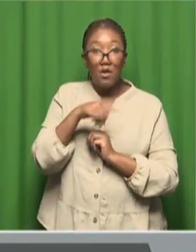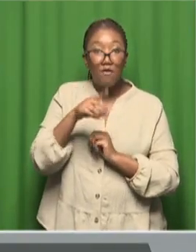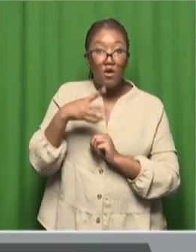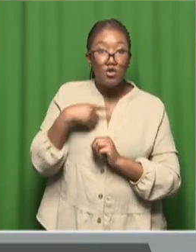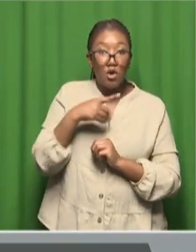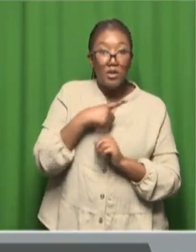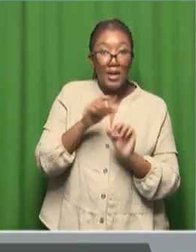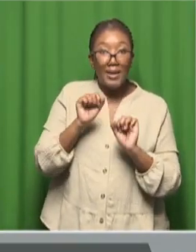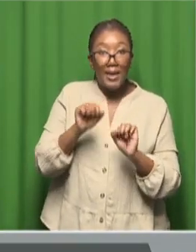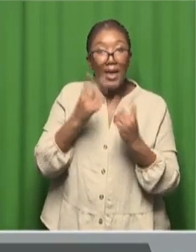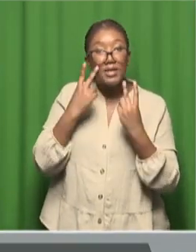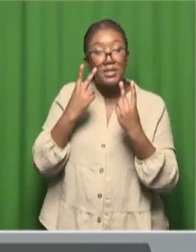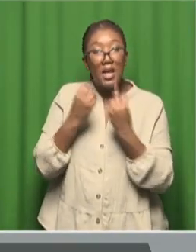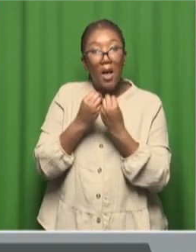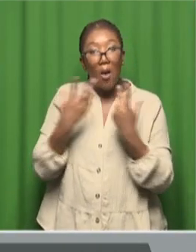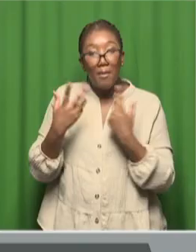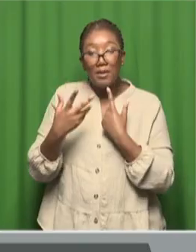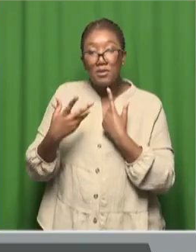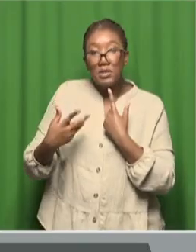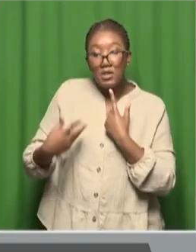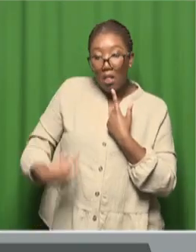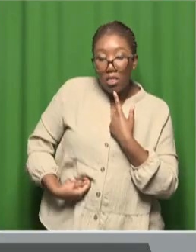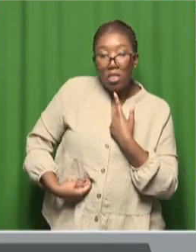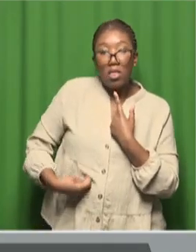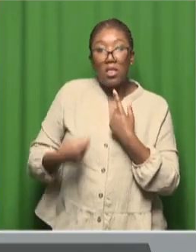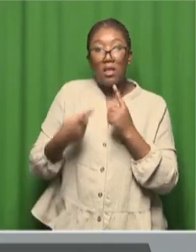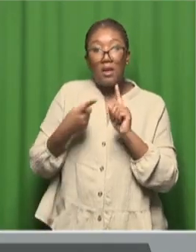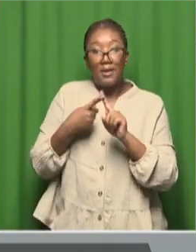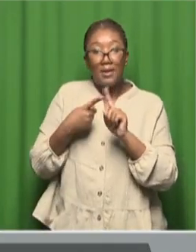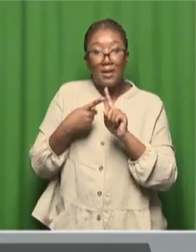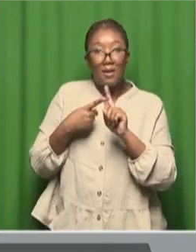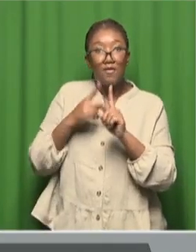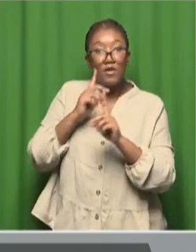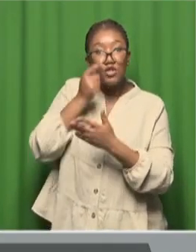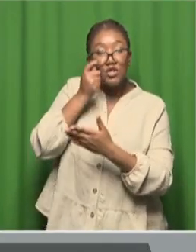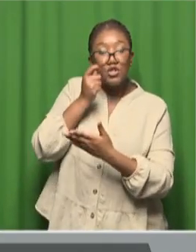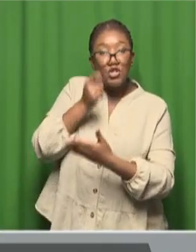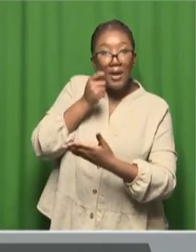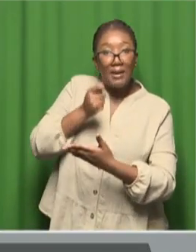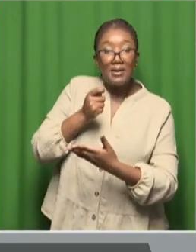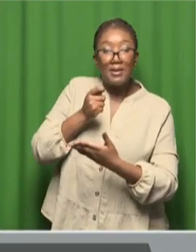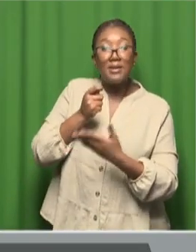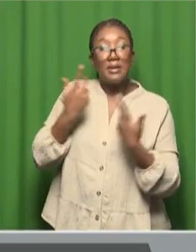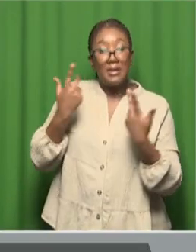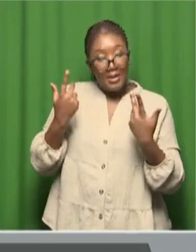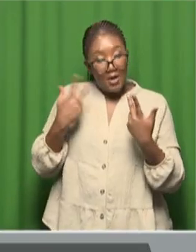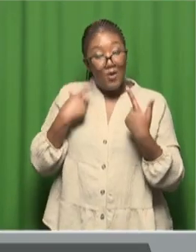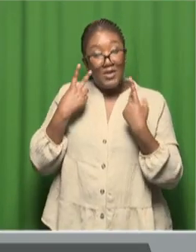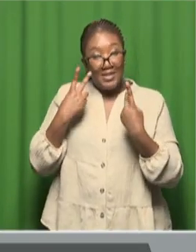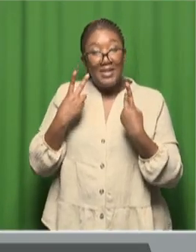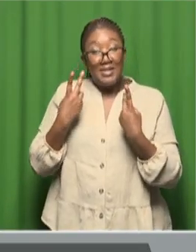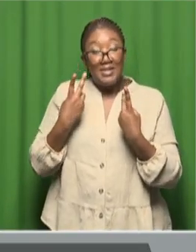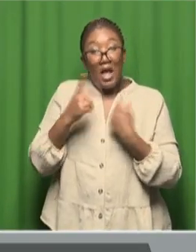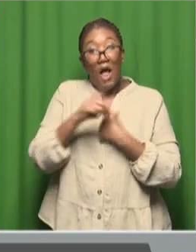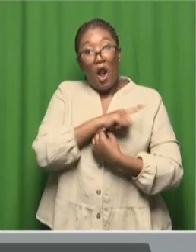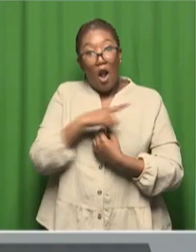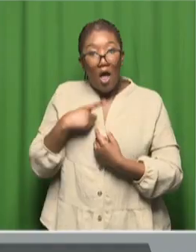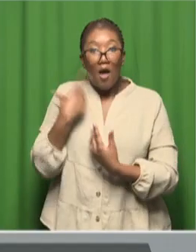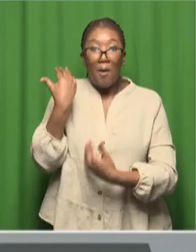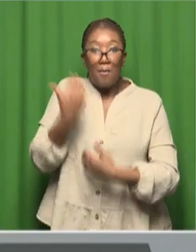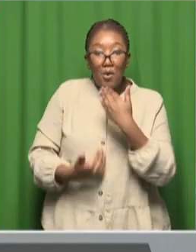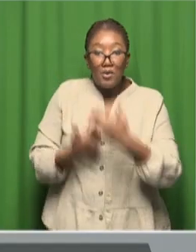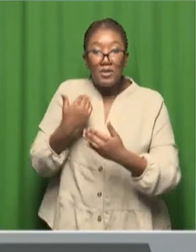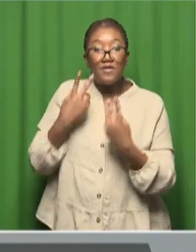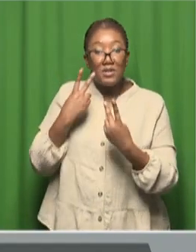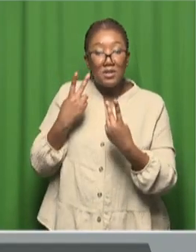how much of insulin is being injected. So we've come a long, long way with diabetes, and it's an interesting field where there's